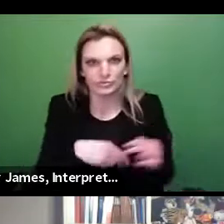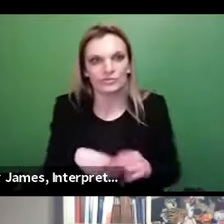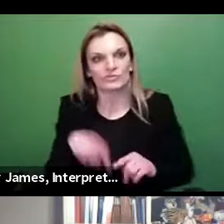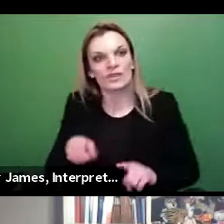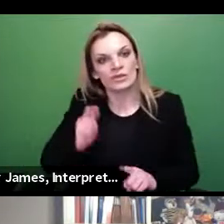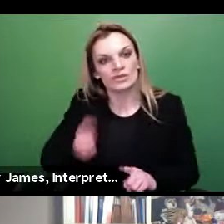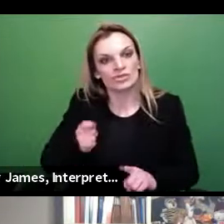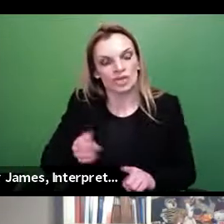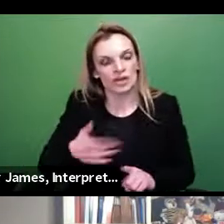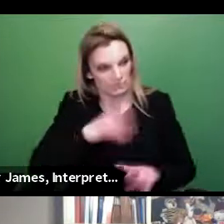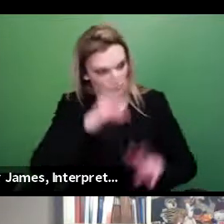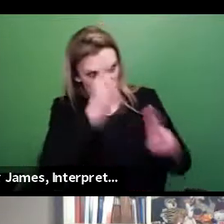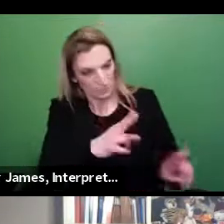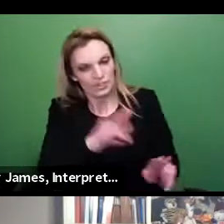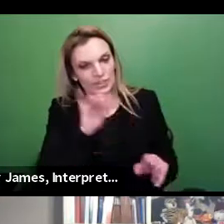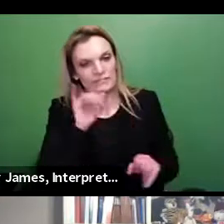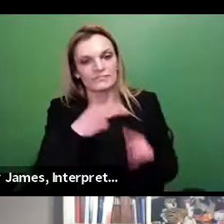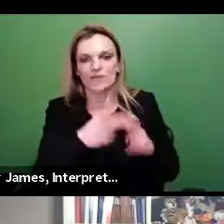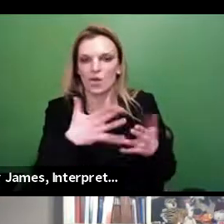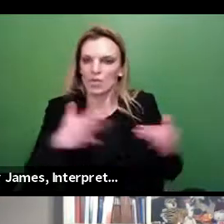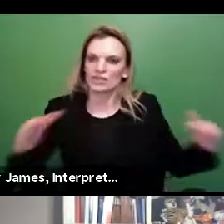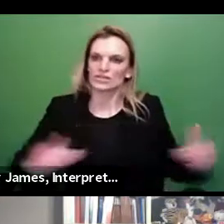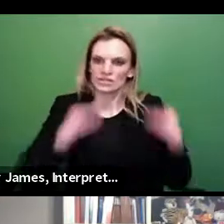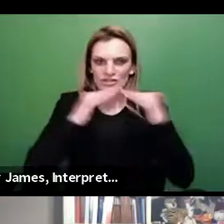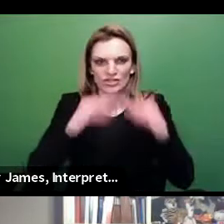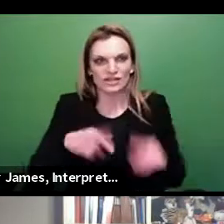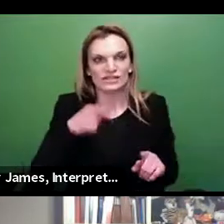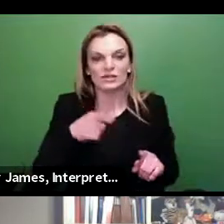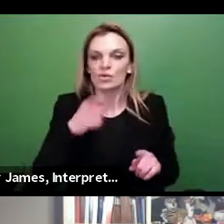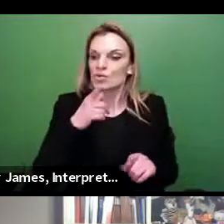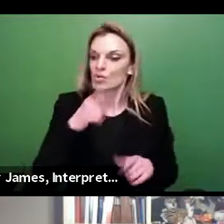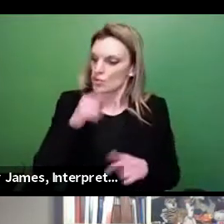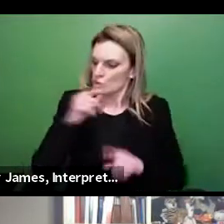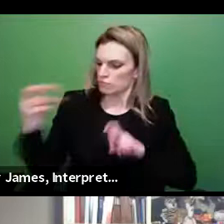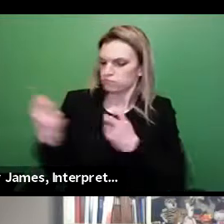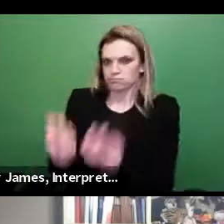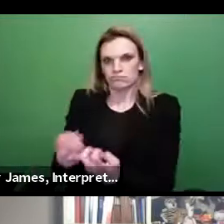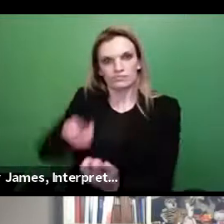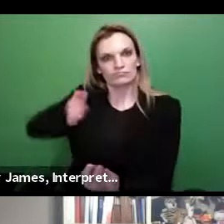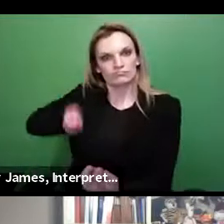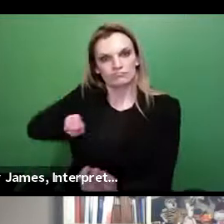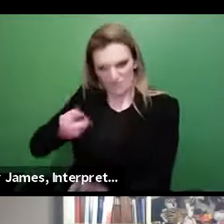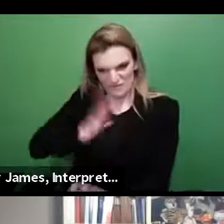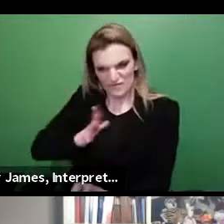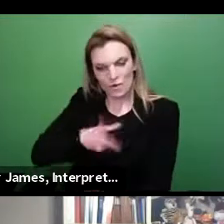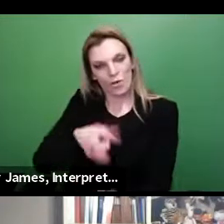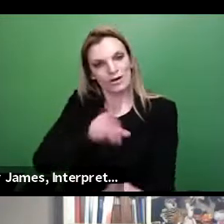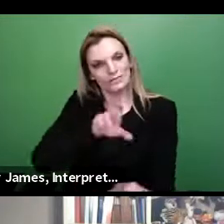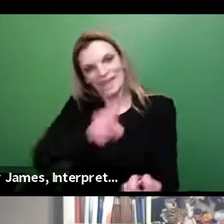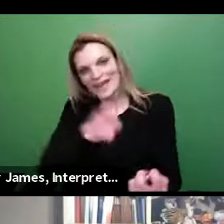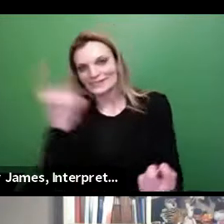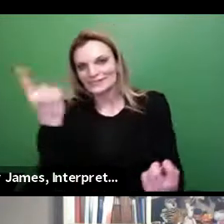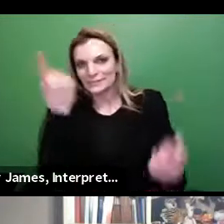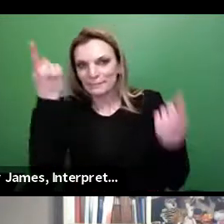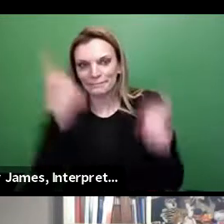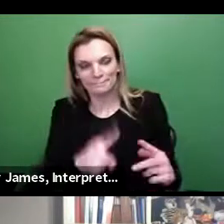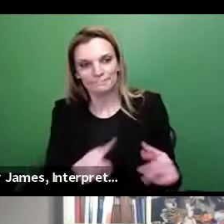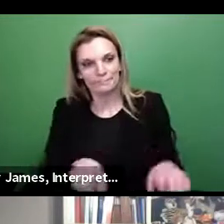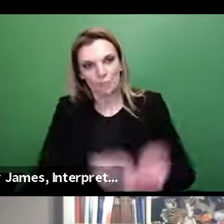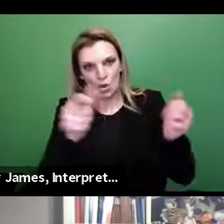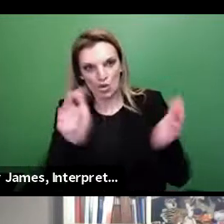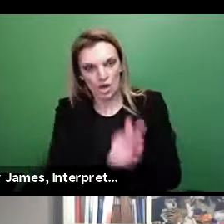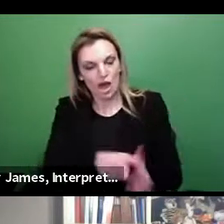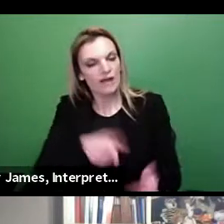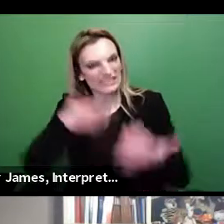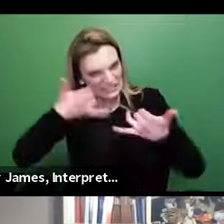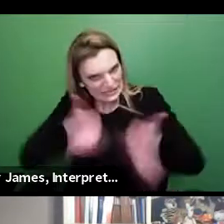was respected as a champion of justice who treated those who appeared before him, having been accused of a crime, with the same respect and humanity as he